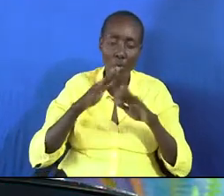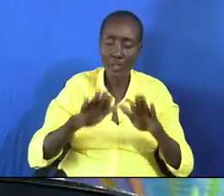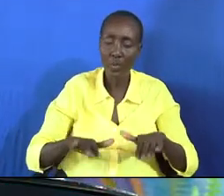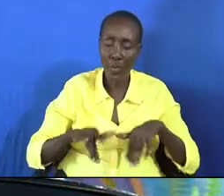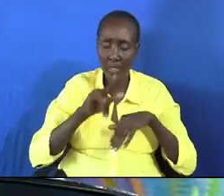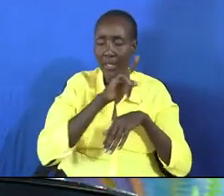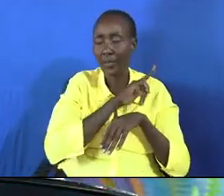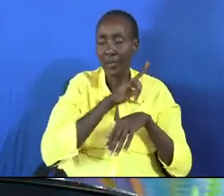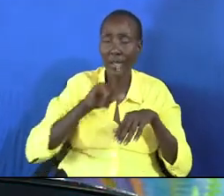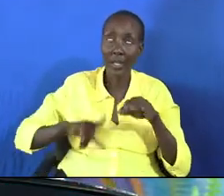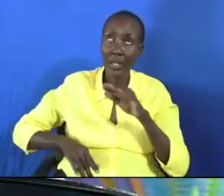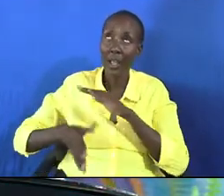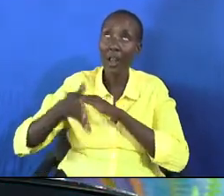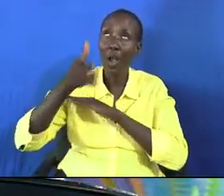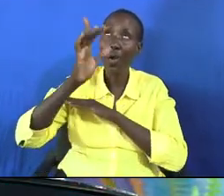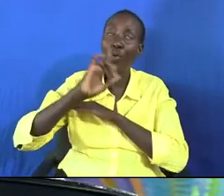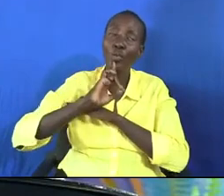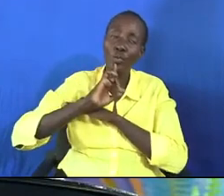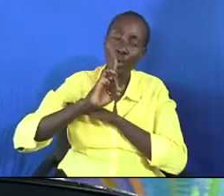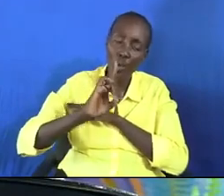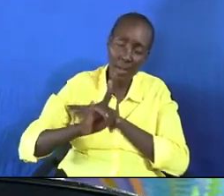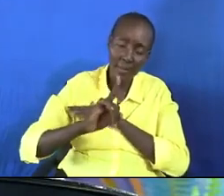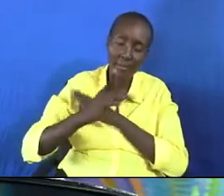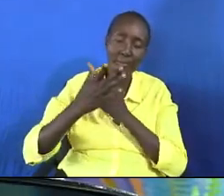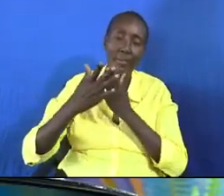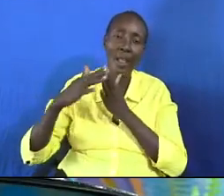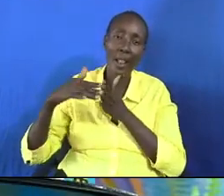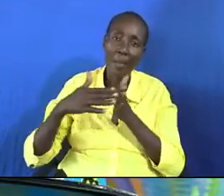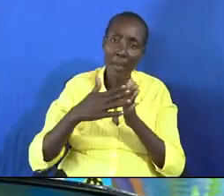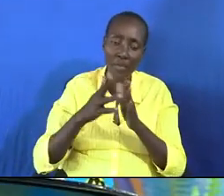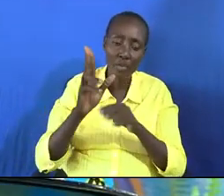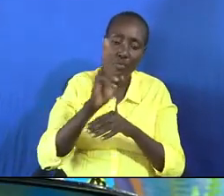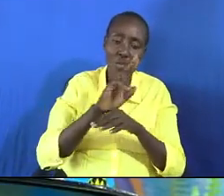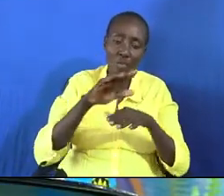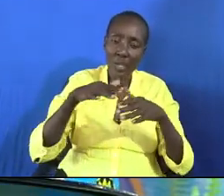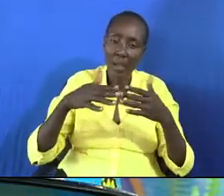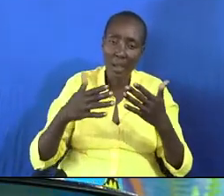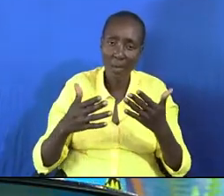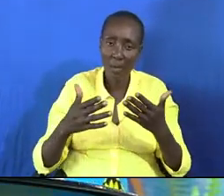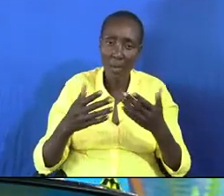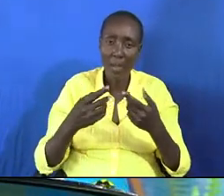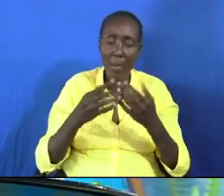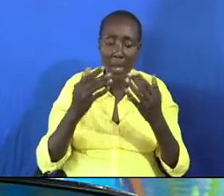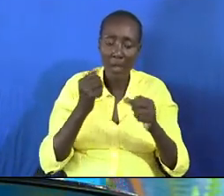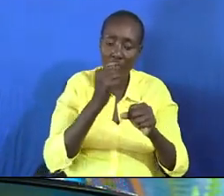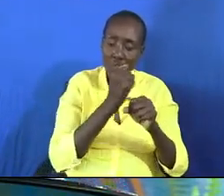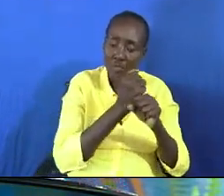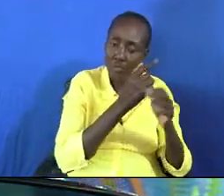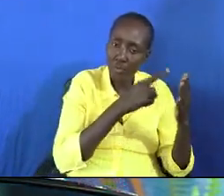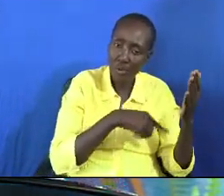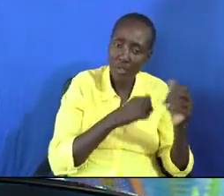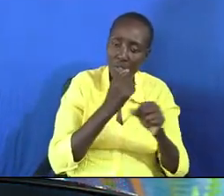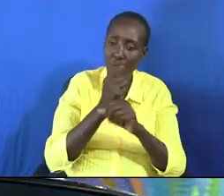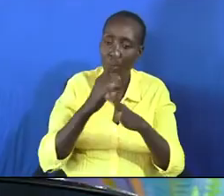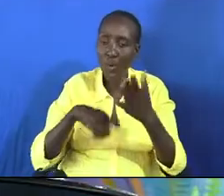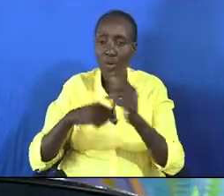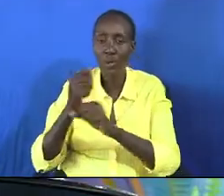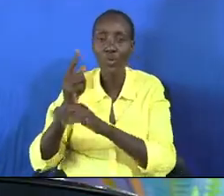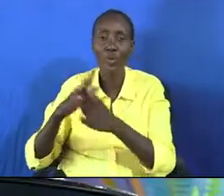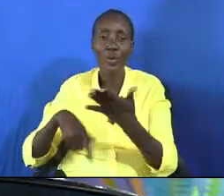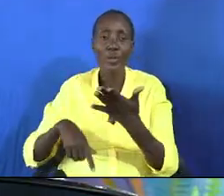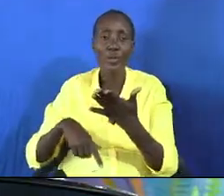It's God who told him, this is the way we are going to win this war. Let's do this. Let's do